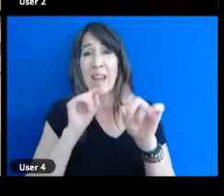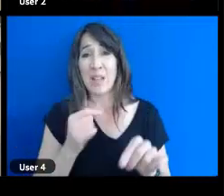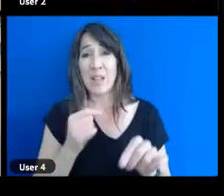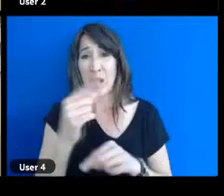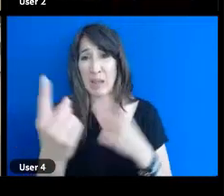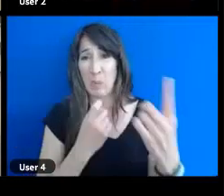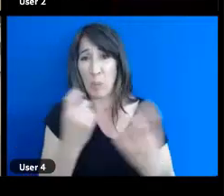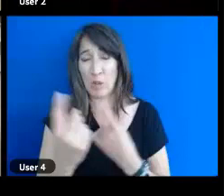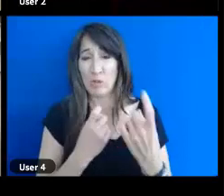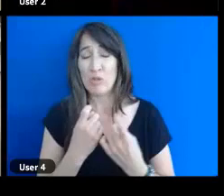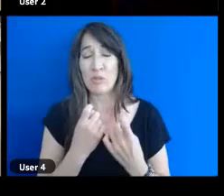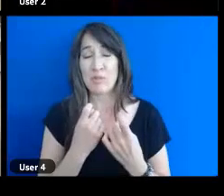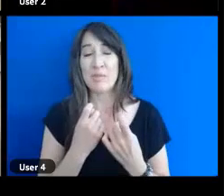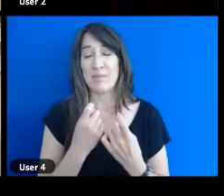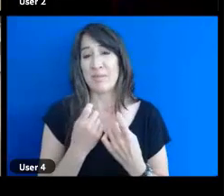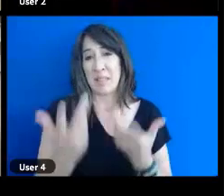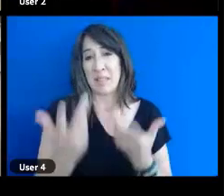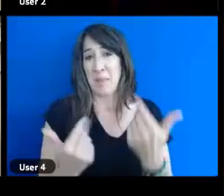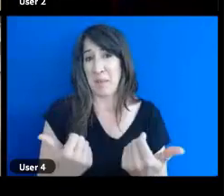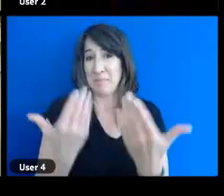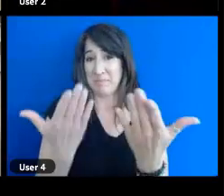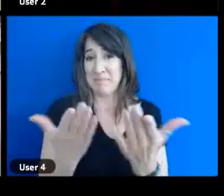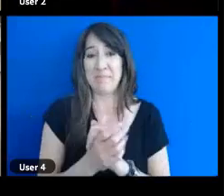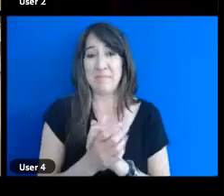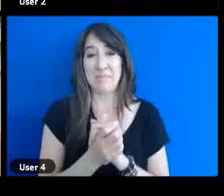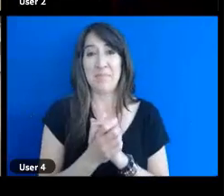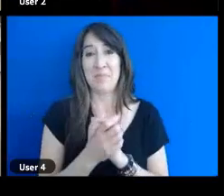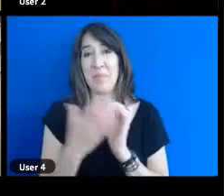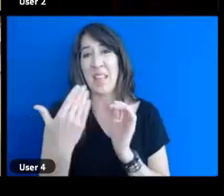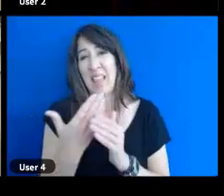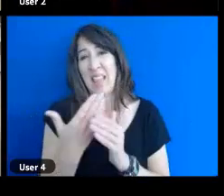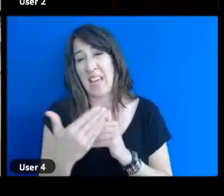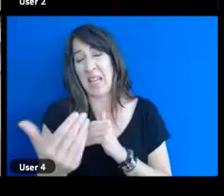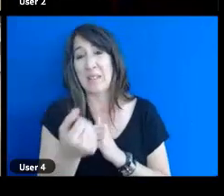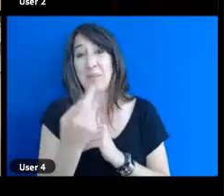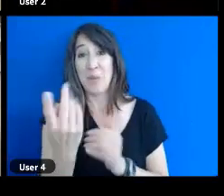Trish and I are available to stay on and answer